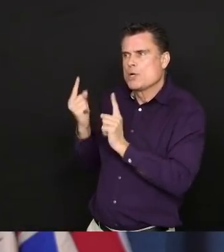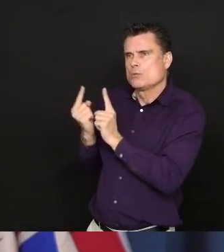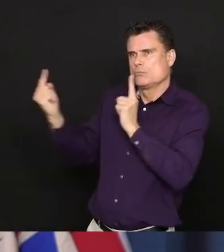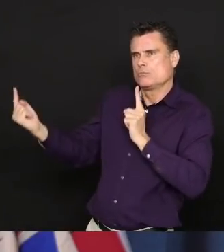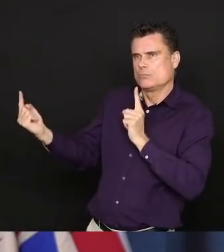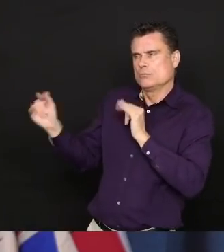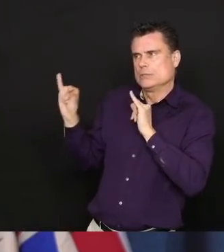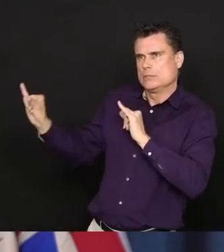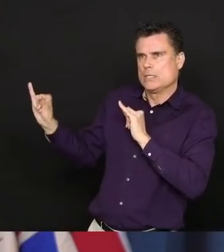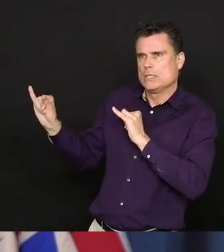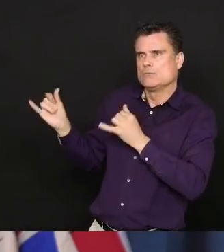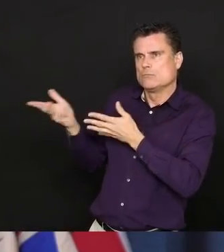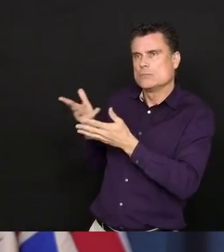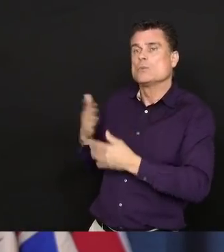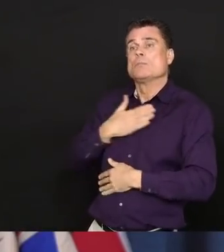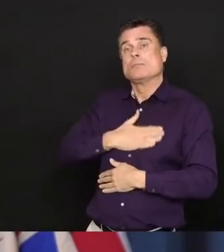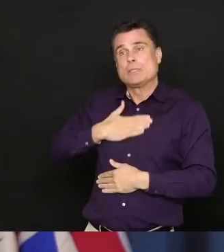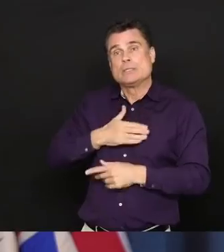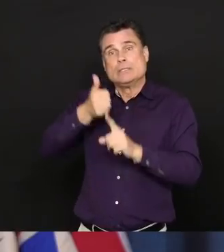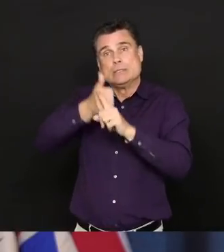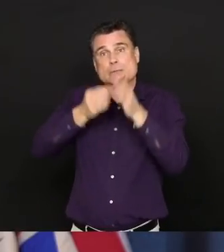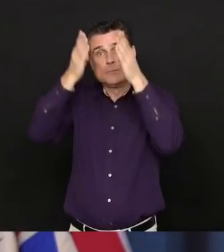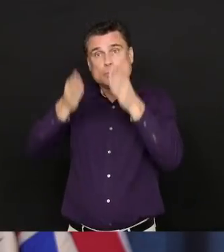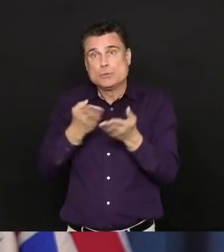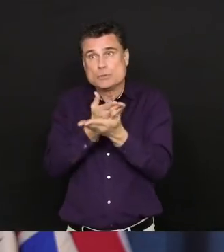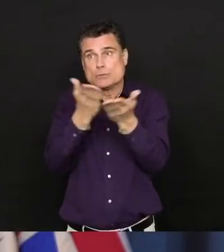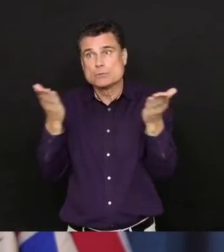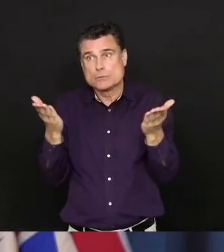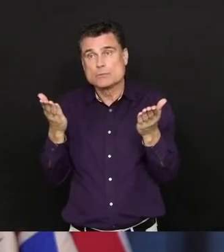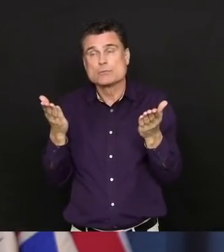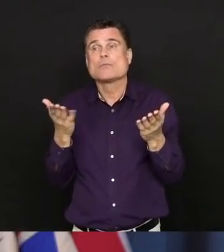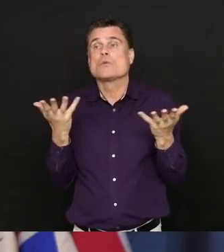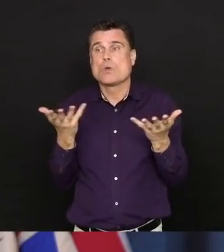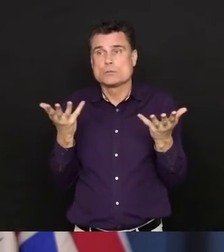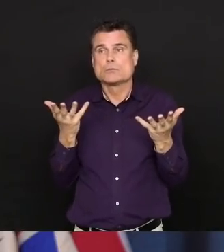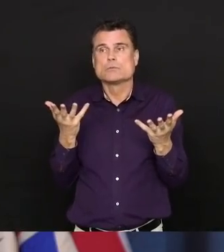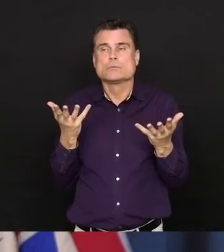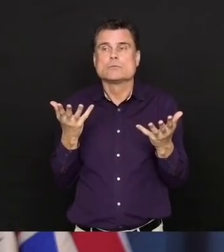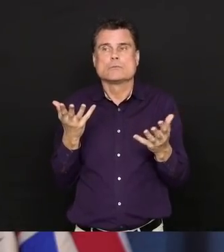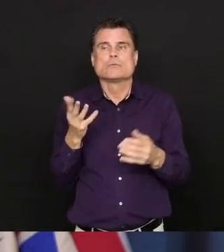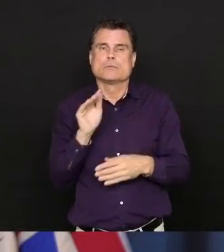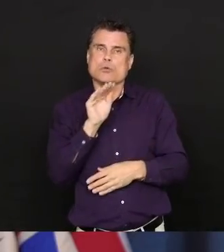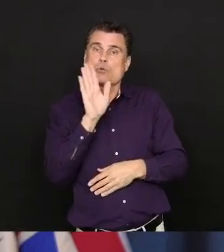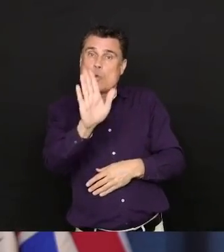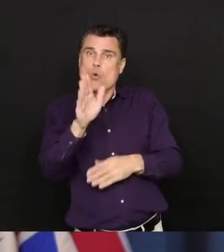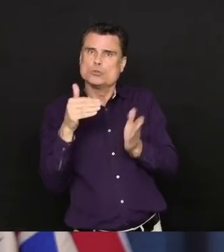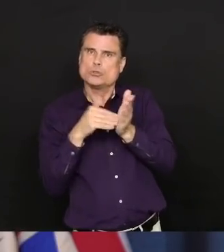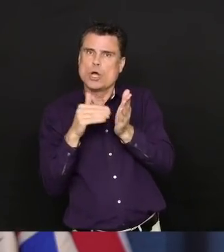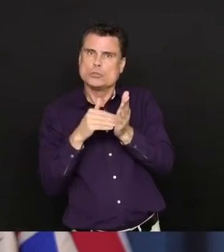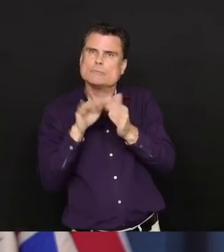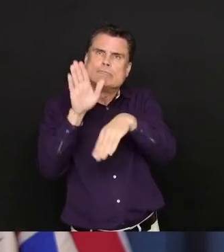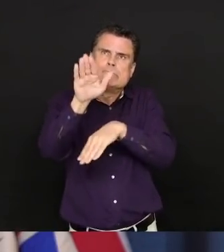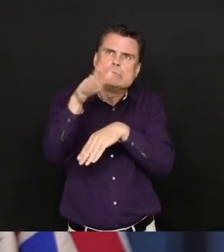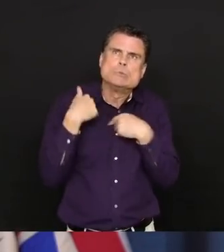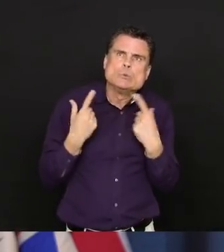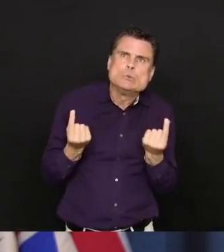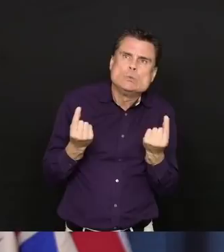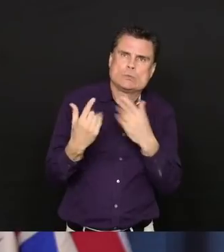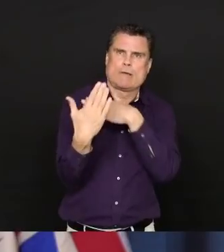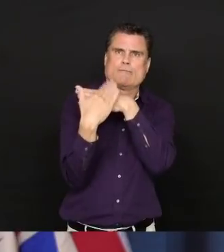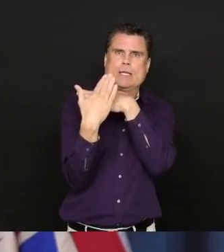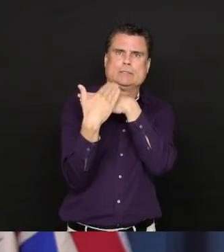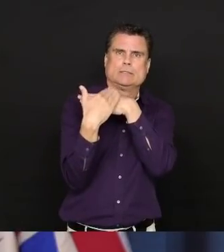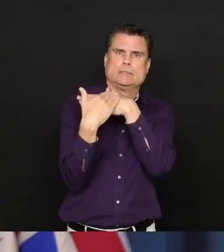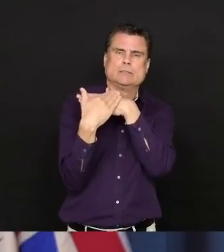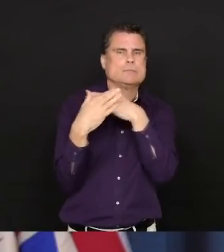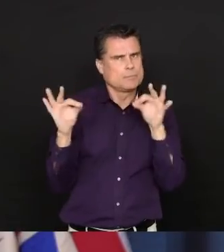your clinician that you need to make sure that your conditions are managed through this challenging time. Next question